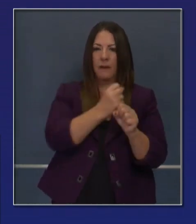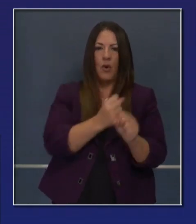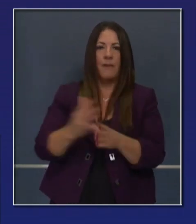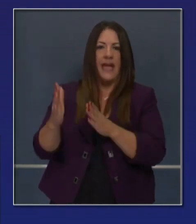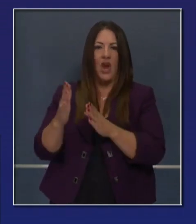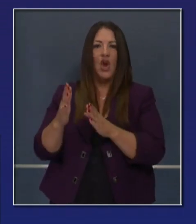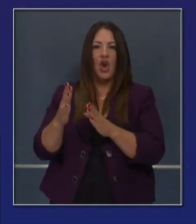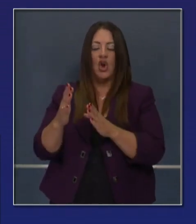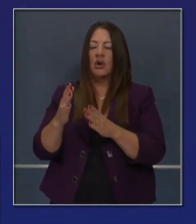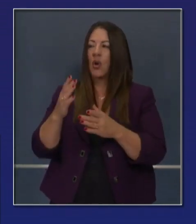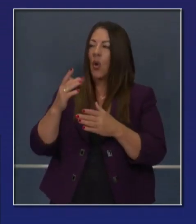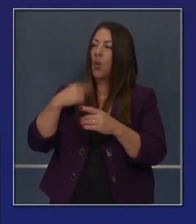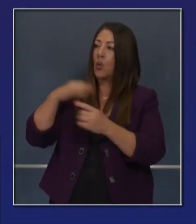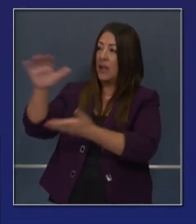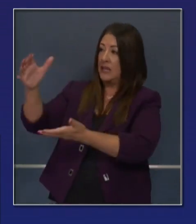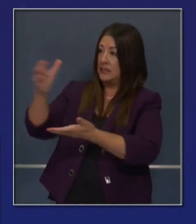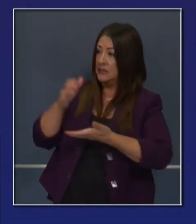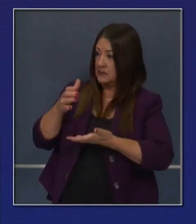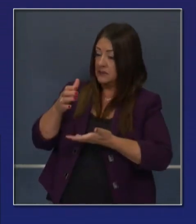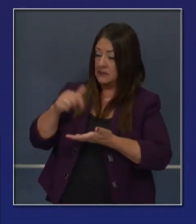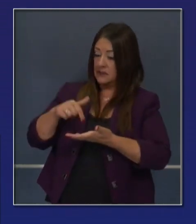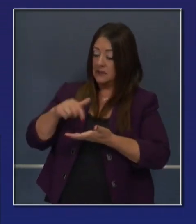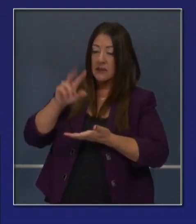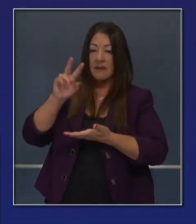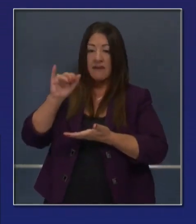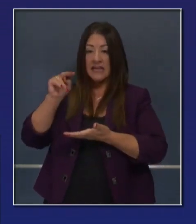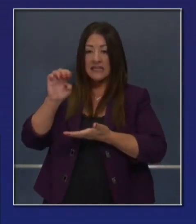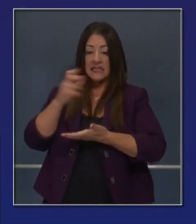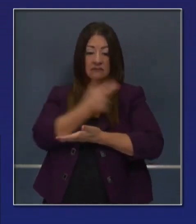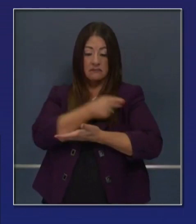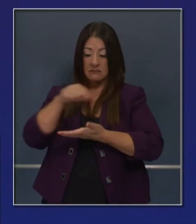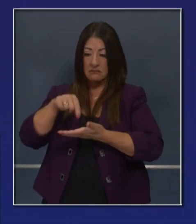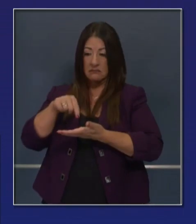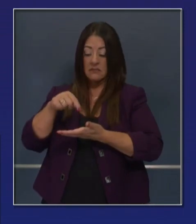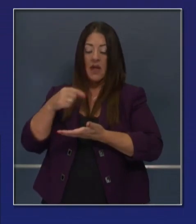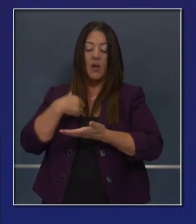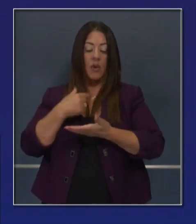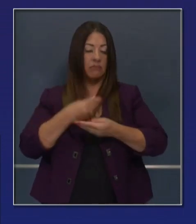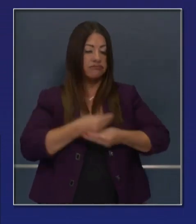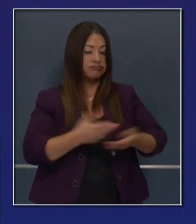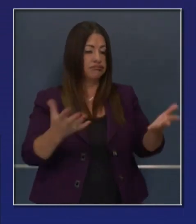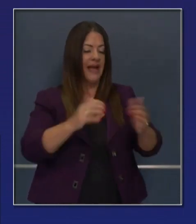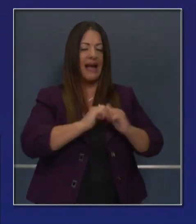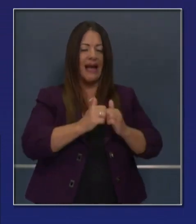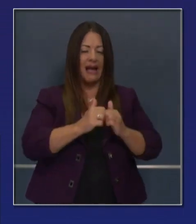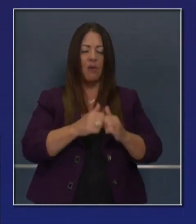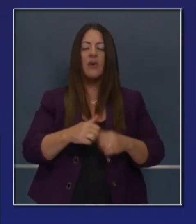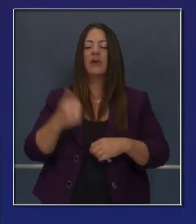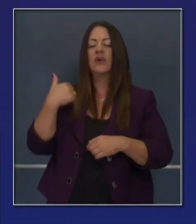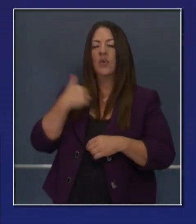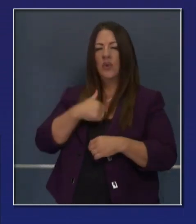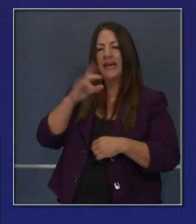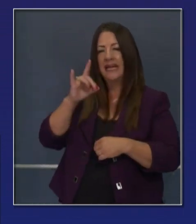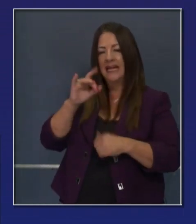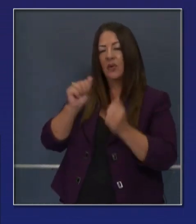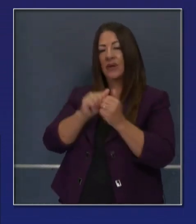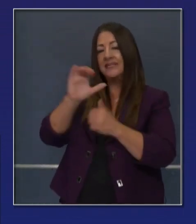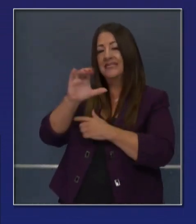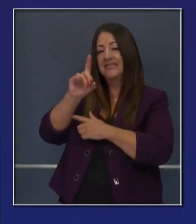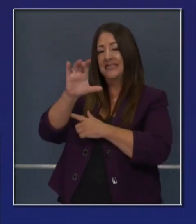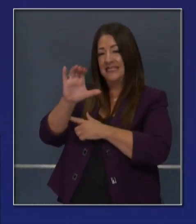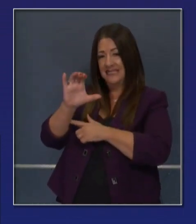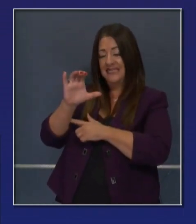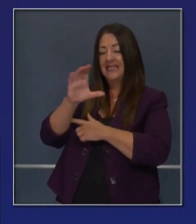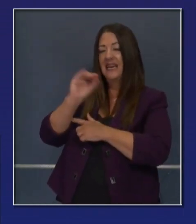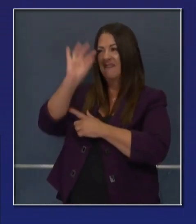for distribution of the vaccine when it's ready. To the CDC and our federal partners just over a week ago.